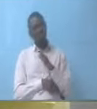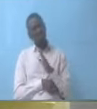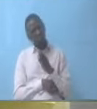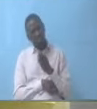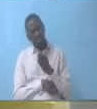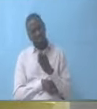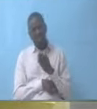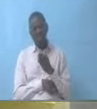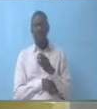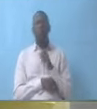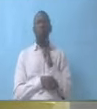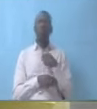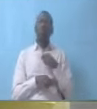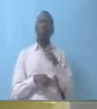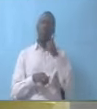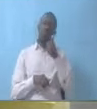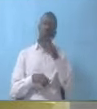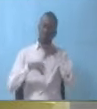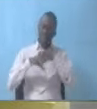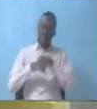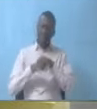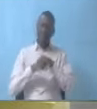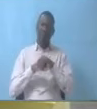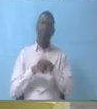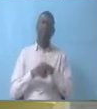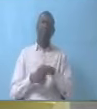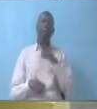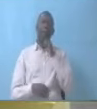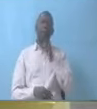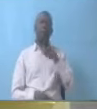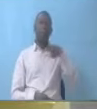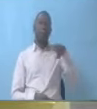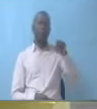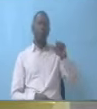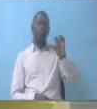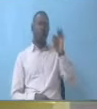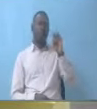But an old good friend and well-wisher, Pate Bajaha,